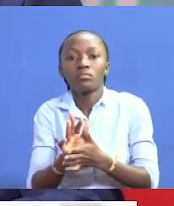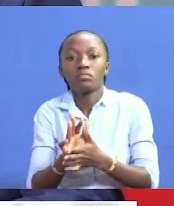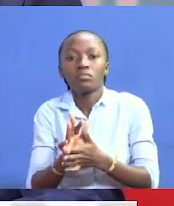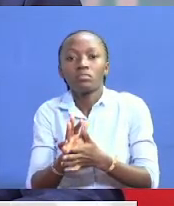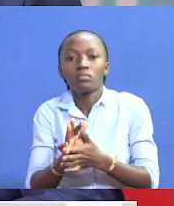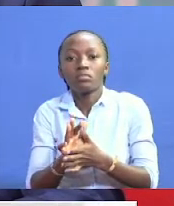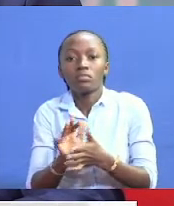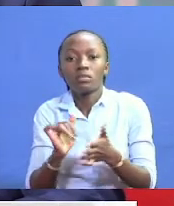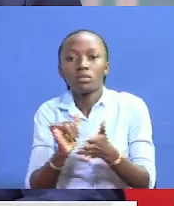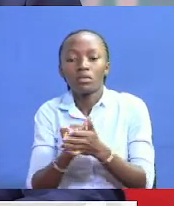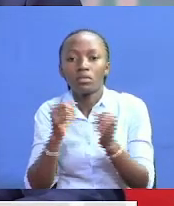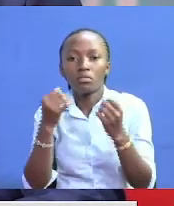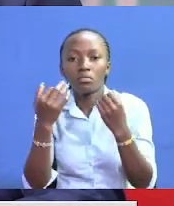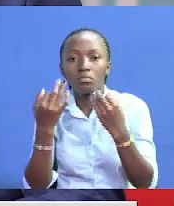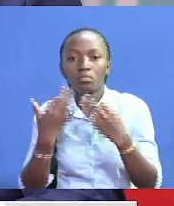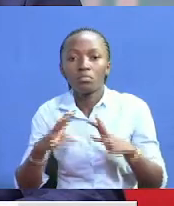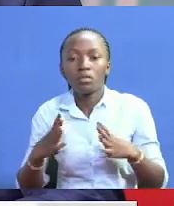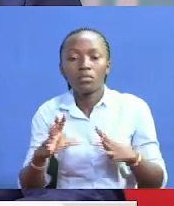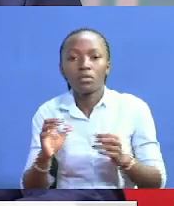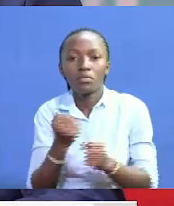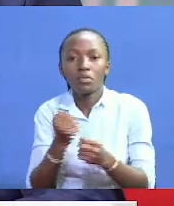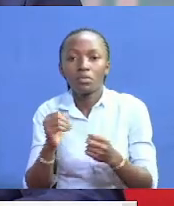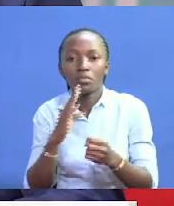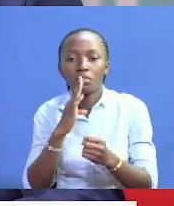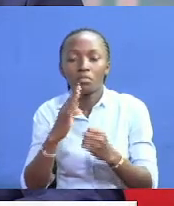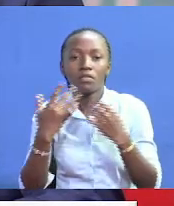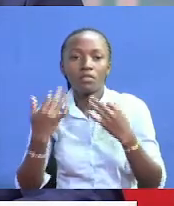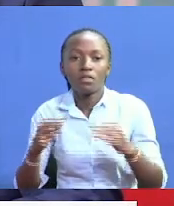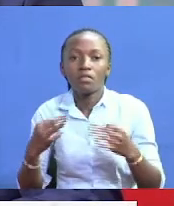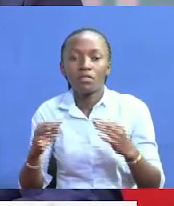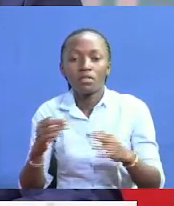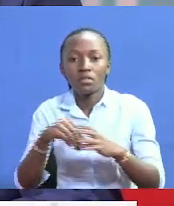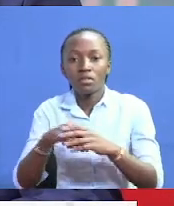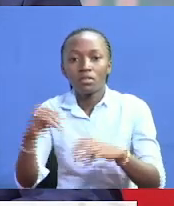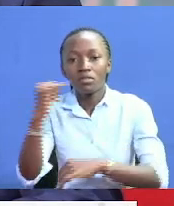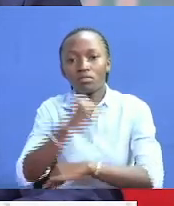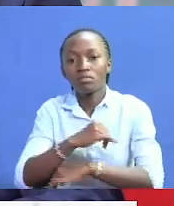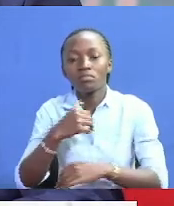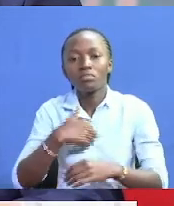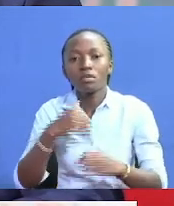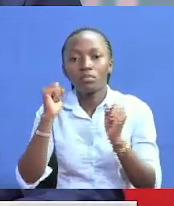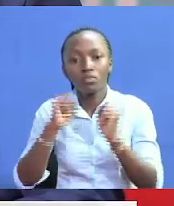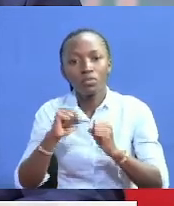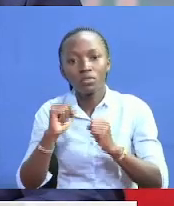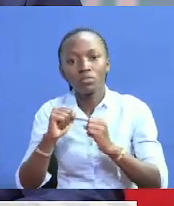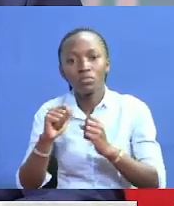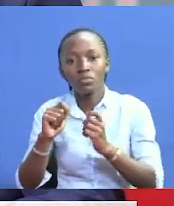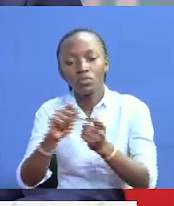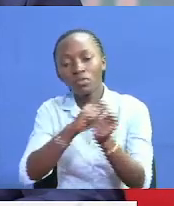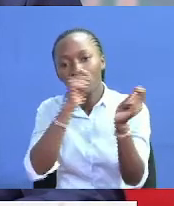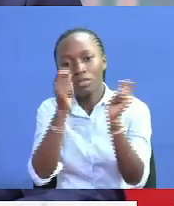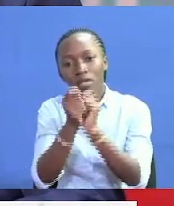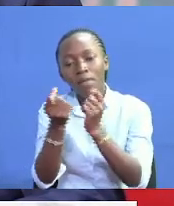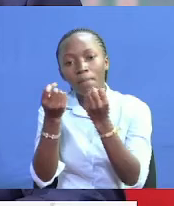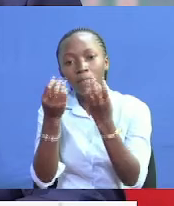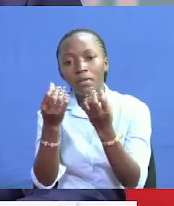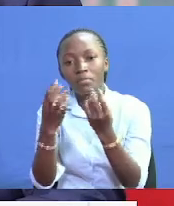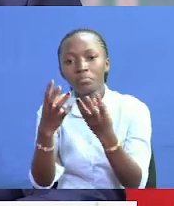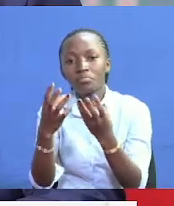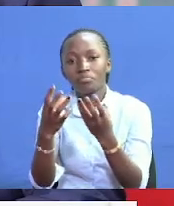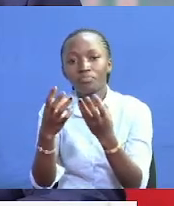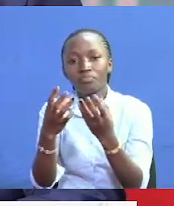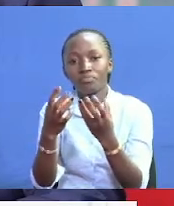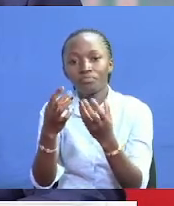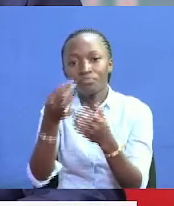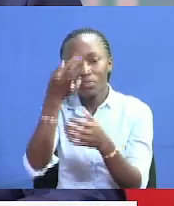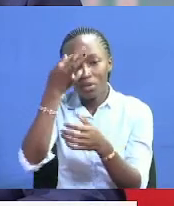just come out and speak freely because of these policies. So for me, one, I would love to change a number of policies, which I will list